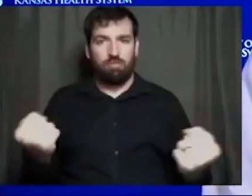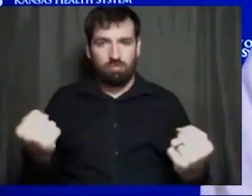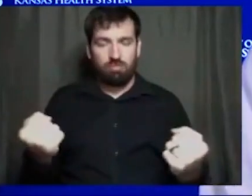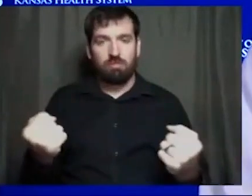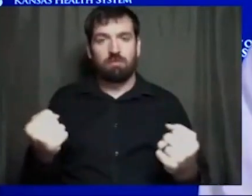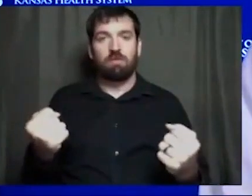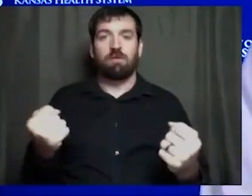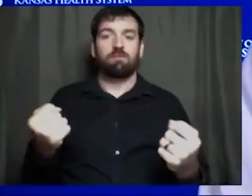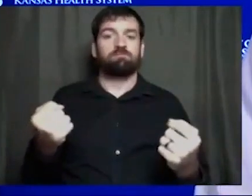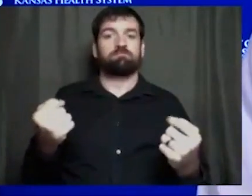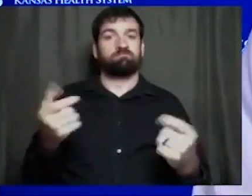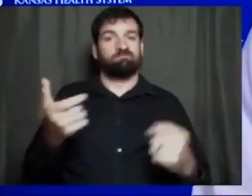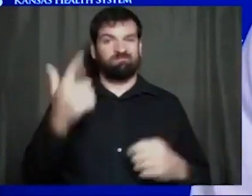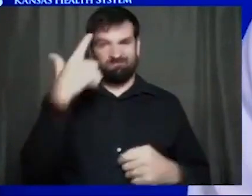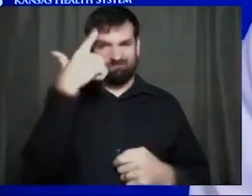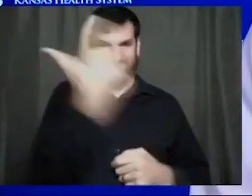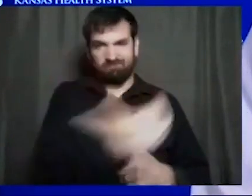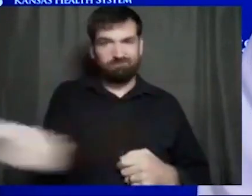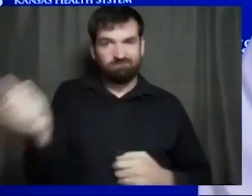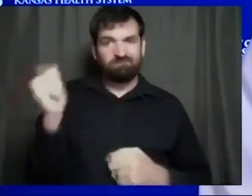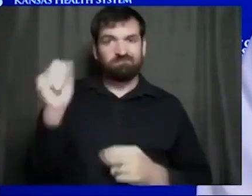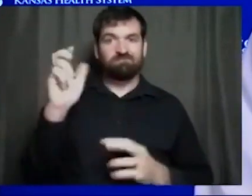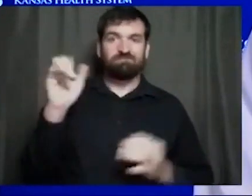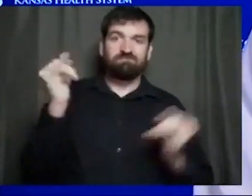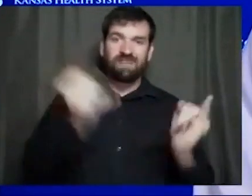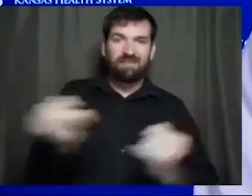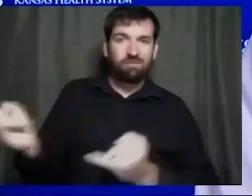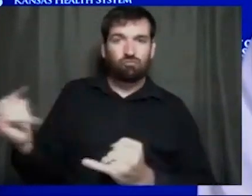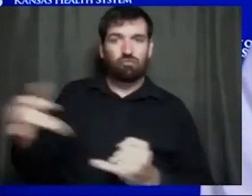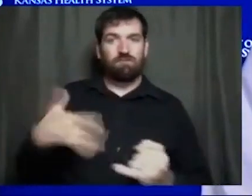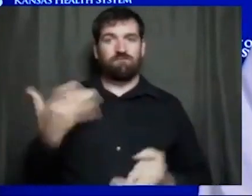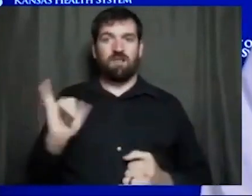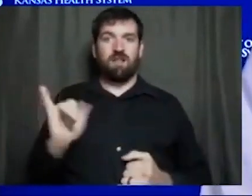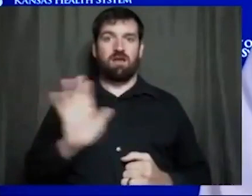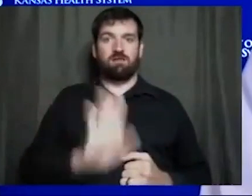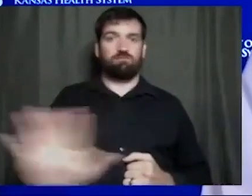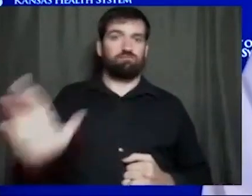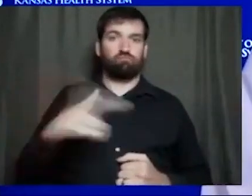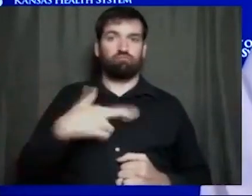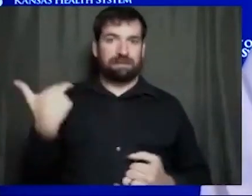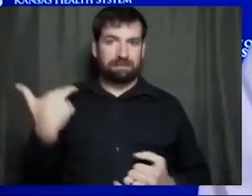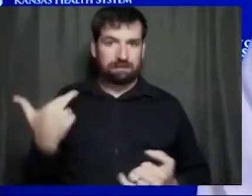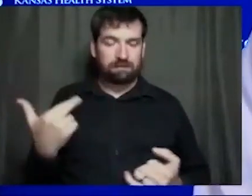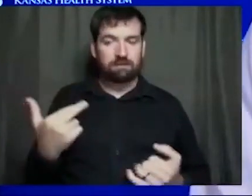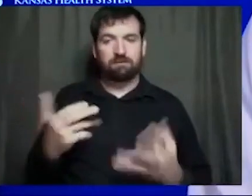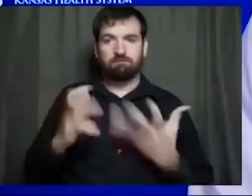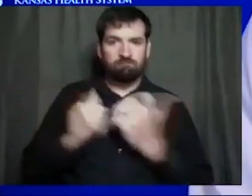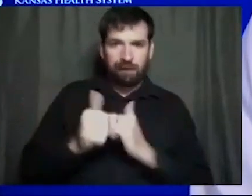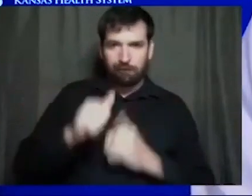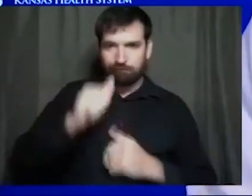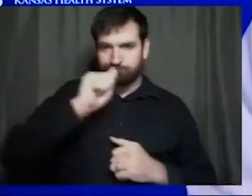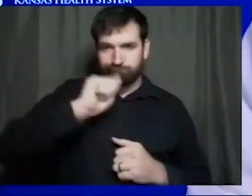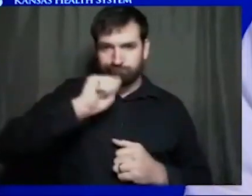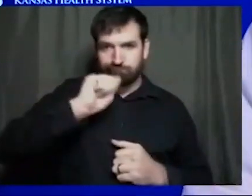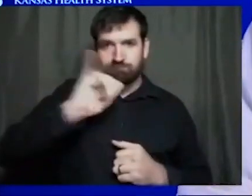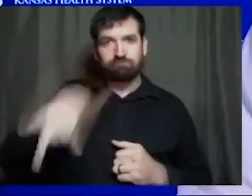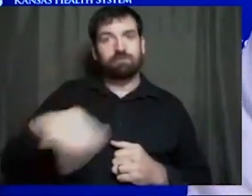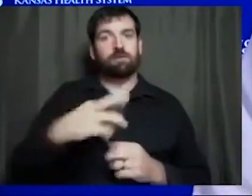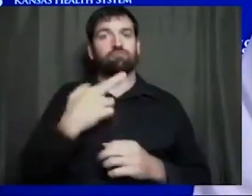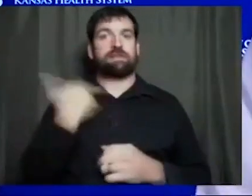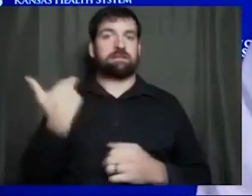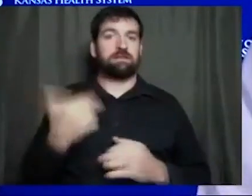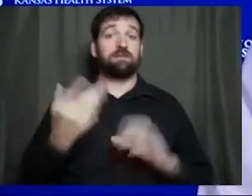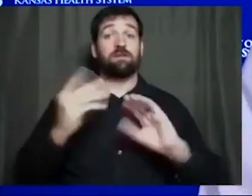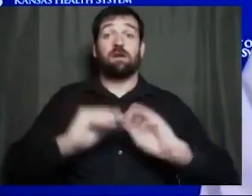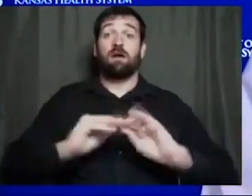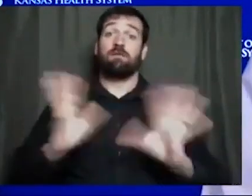as an individual and what you feel your risks are for an individual, how you can tolerate those risks. You know, obviously, we are